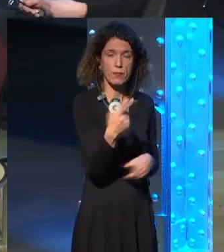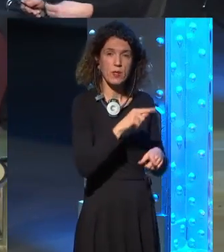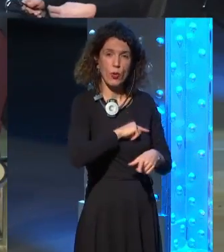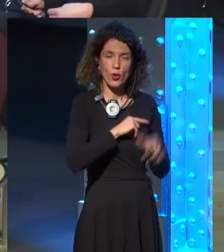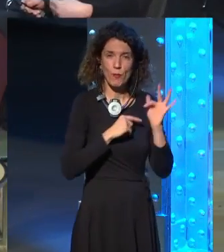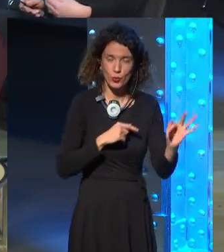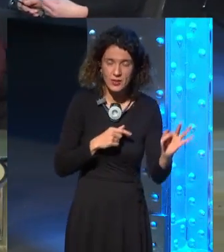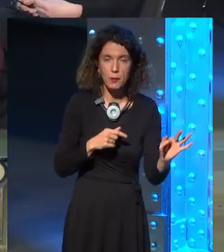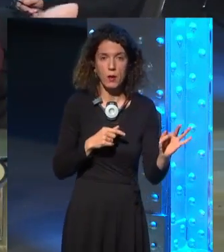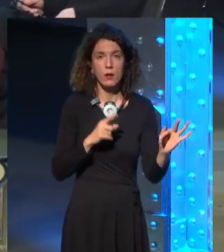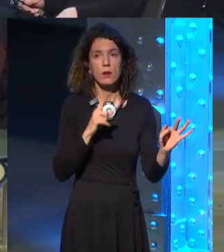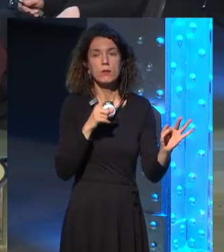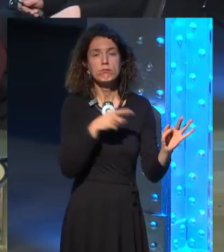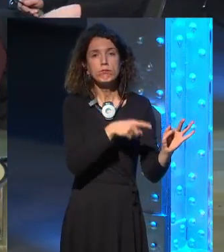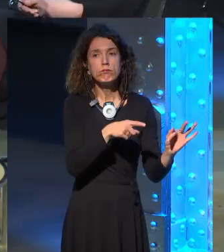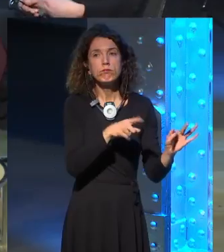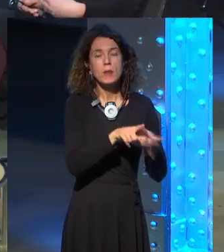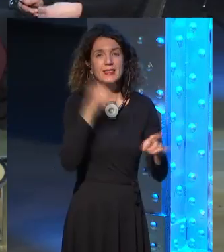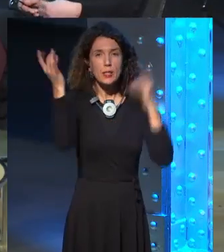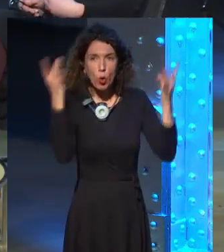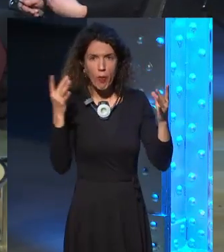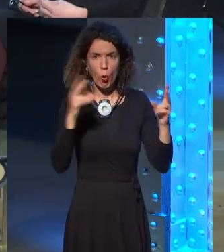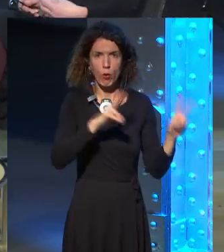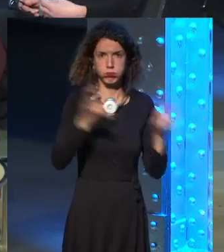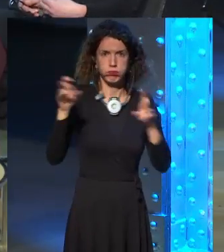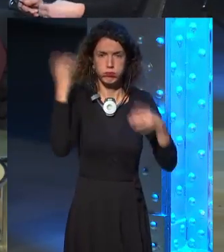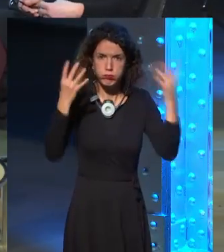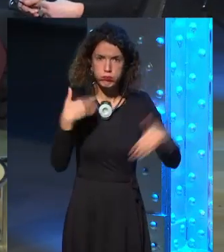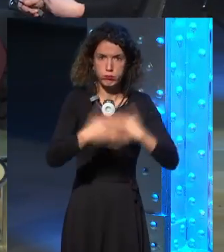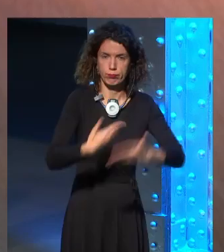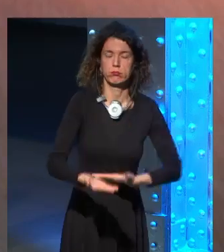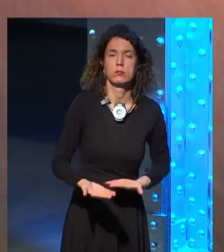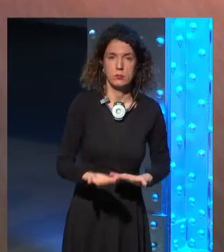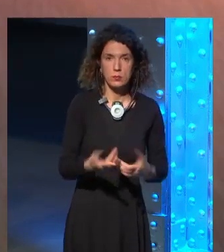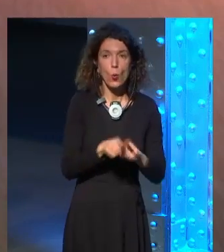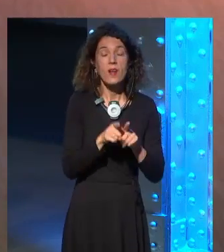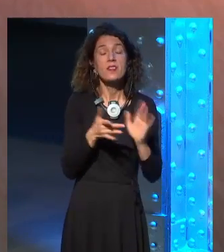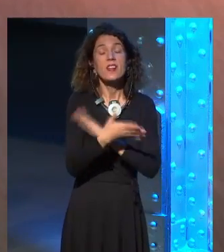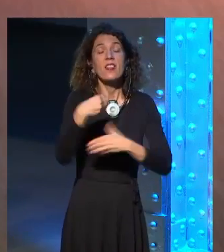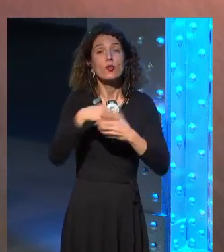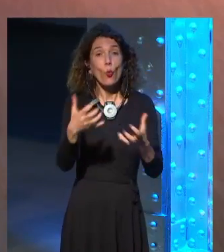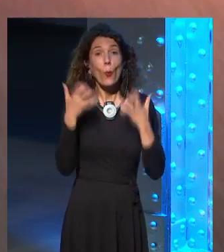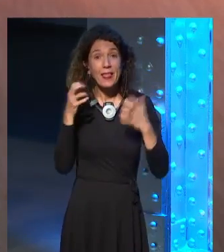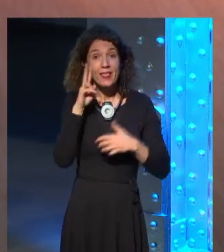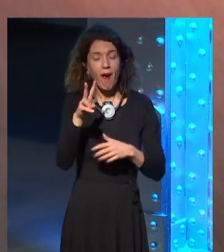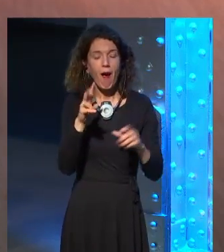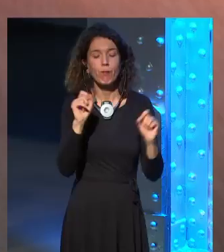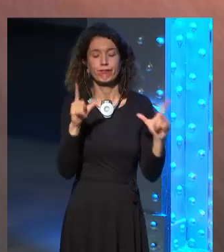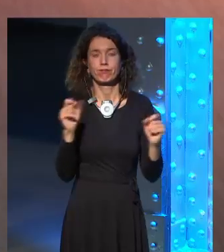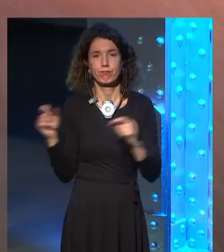they tend to be more innovative. So realizing the benefits, and that is actually